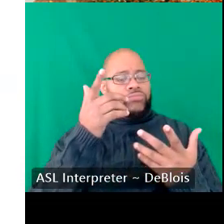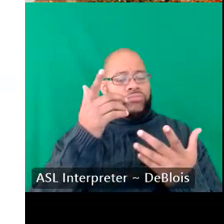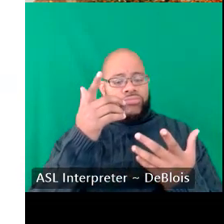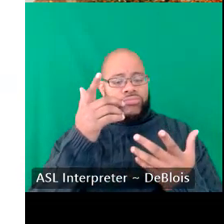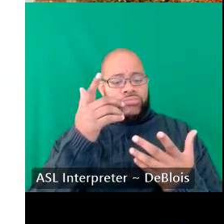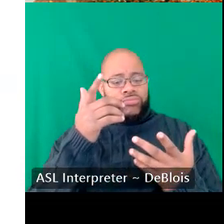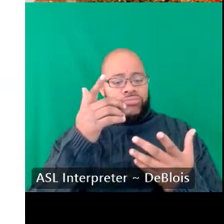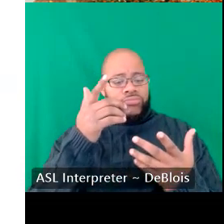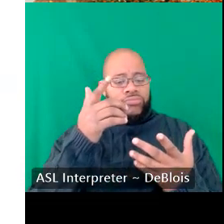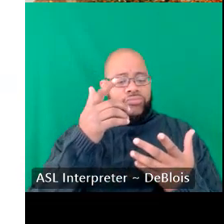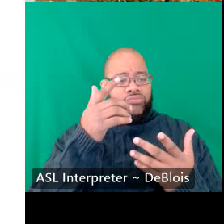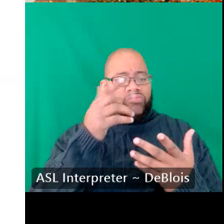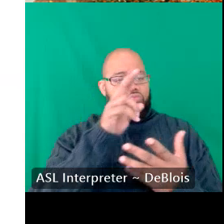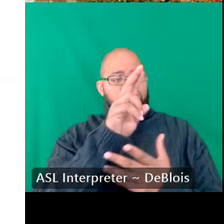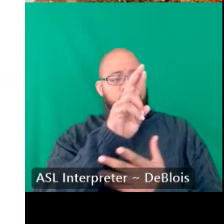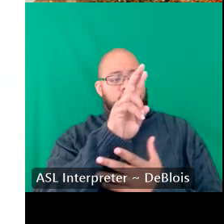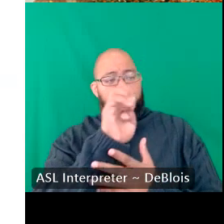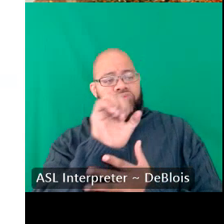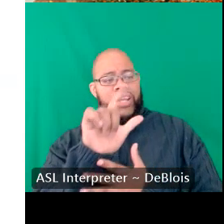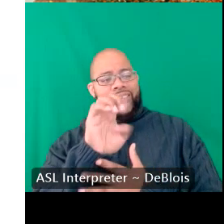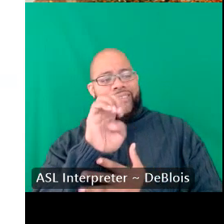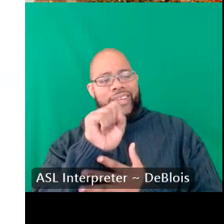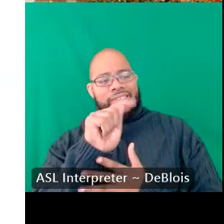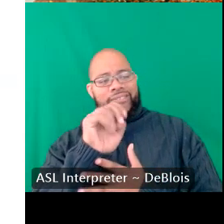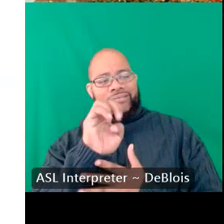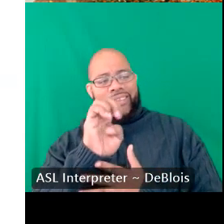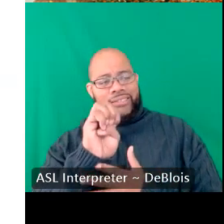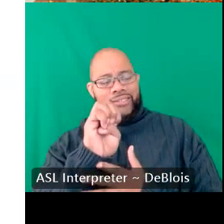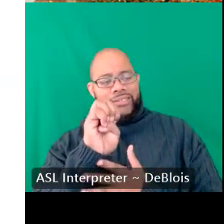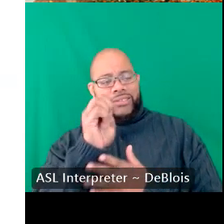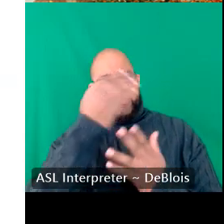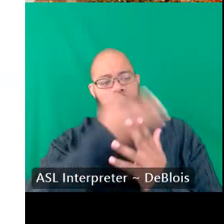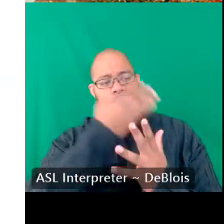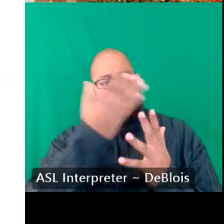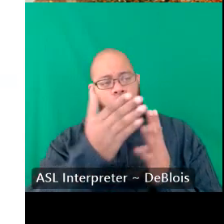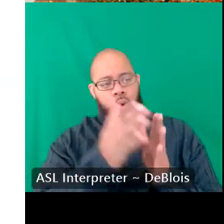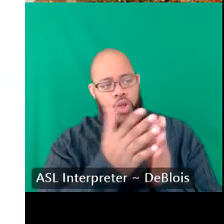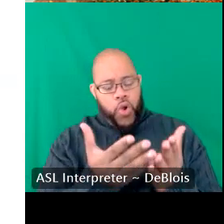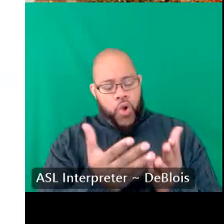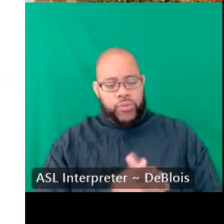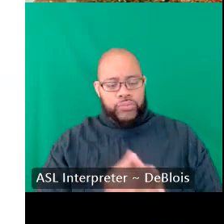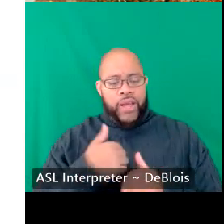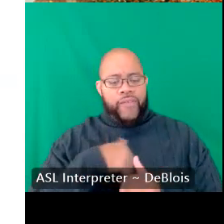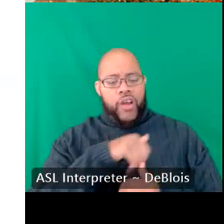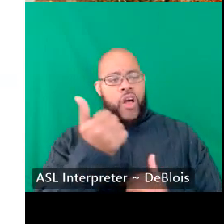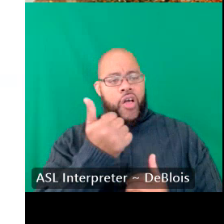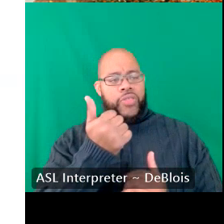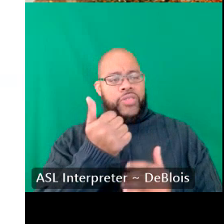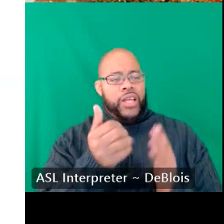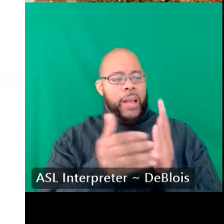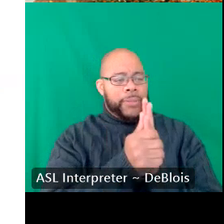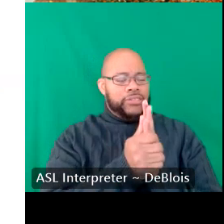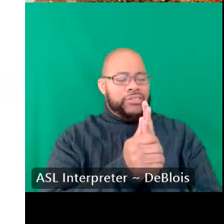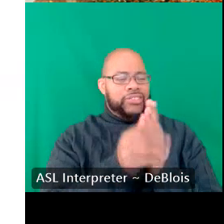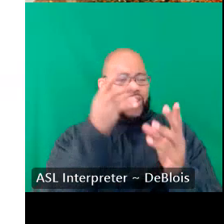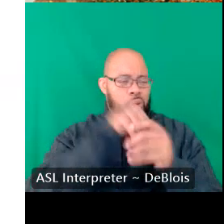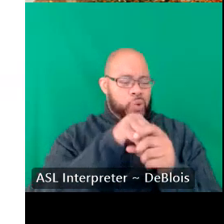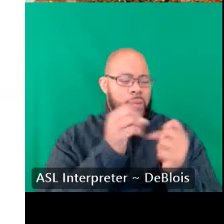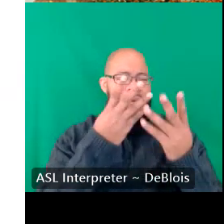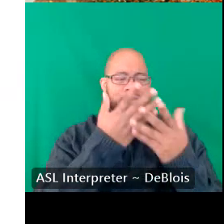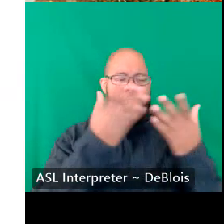portfolio. There are also other appendices that include very important information on budget